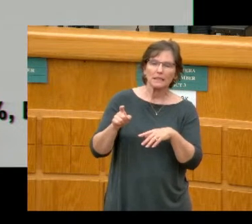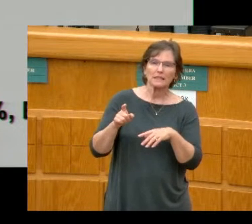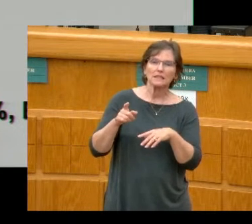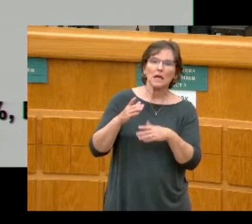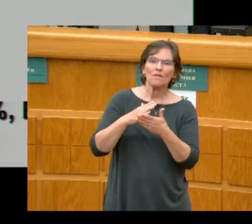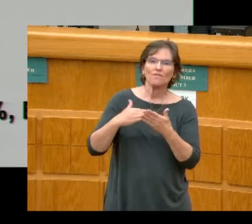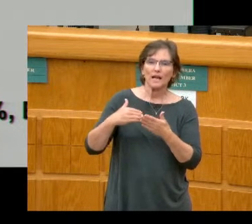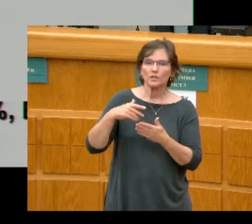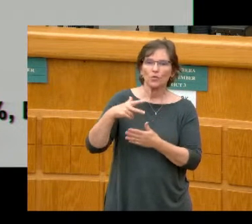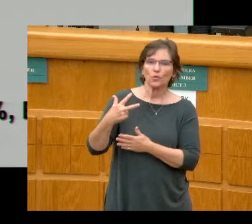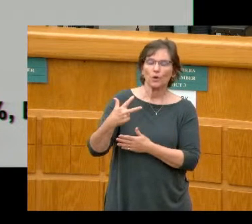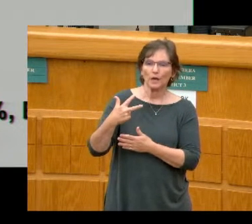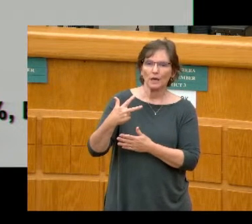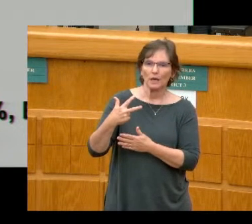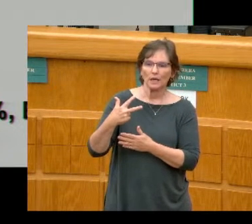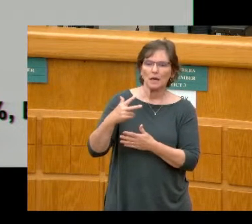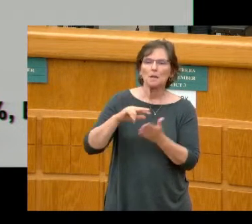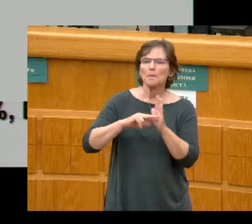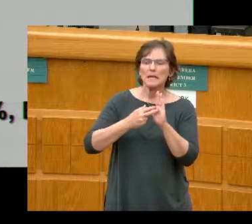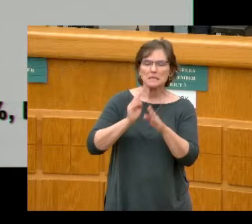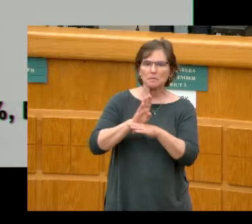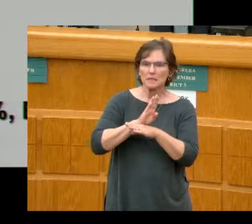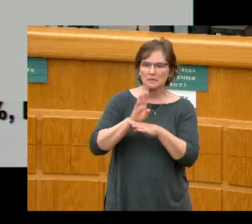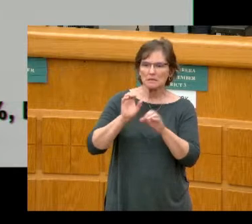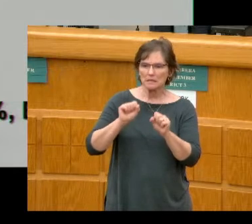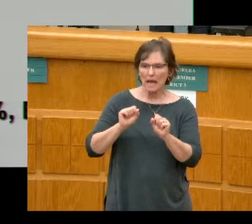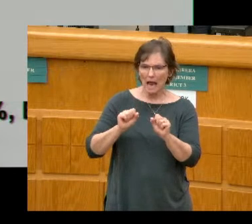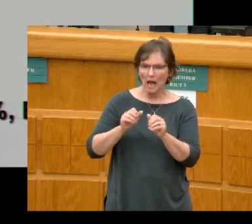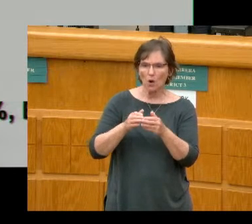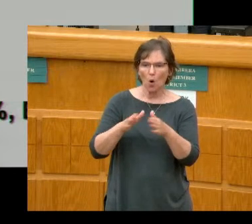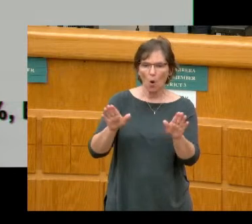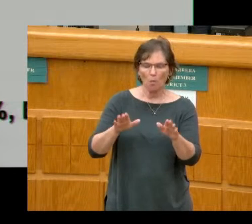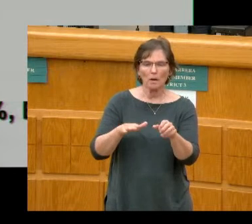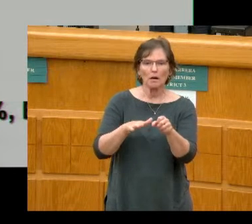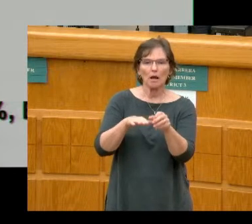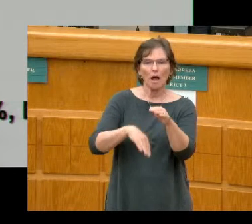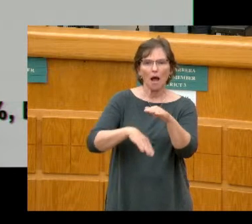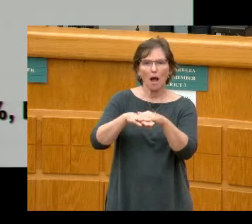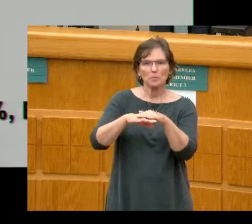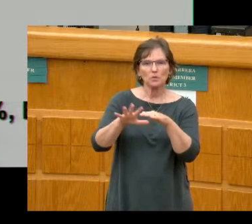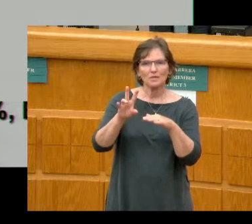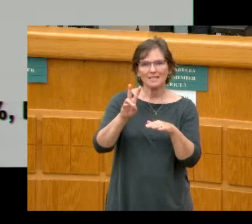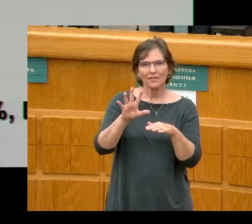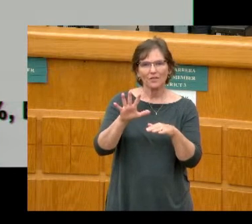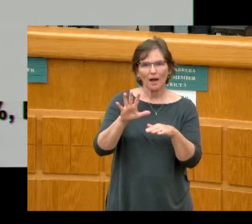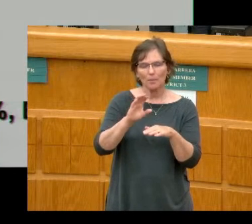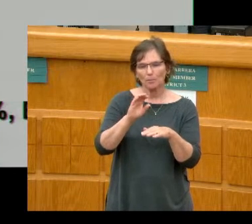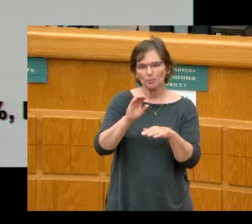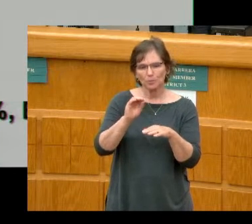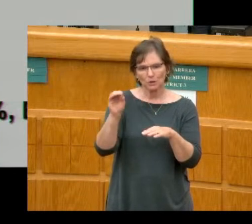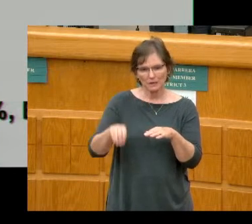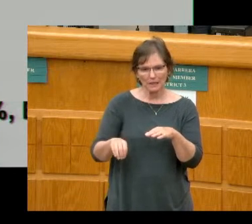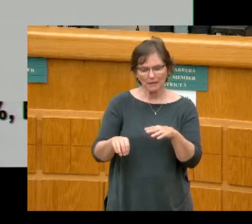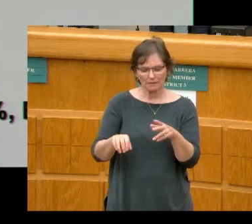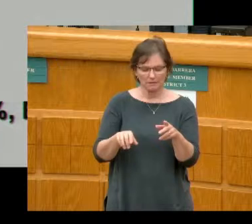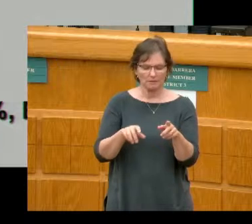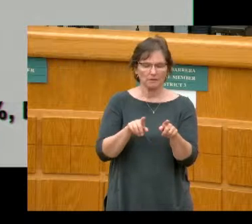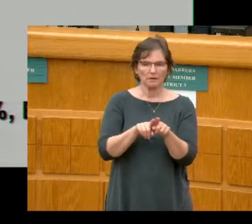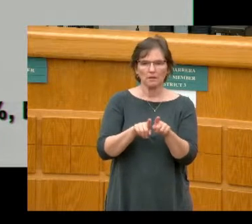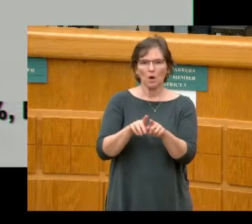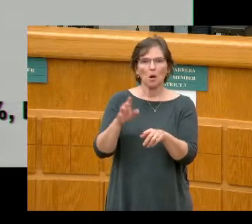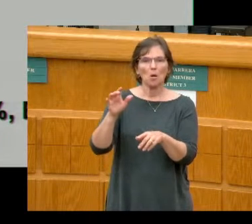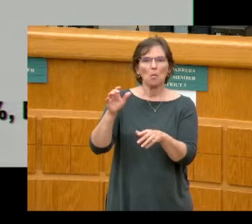to your doctors. And there's been a variety of school restrictions in place. I'm not sure what happened to the slides this week,